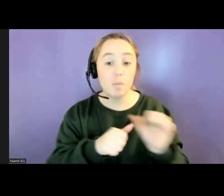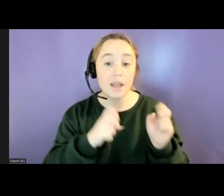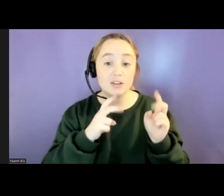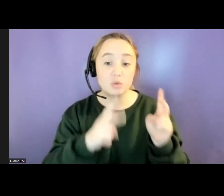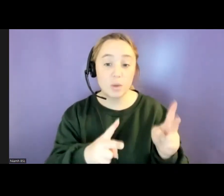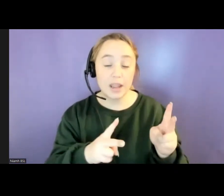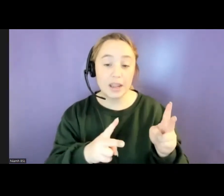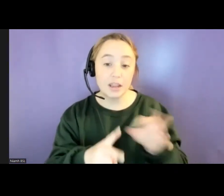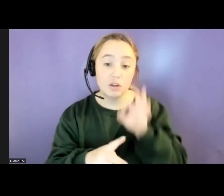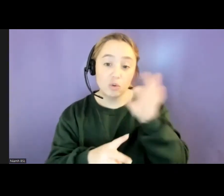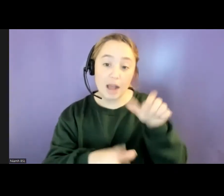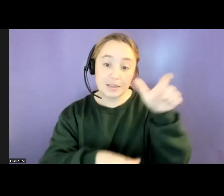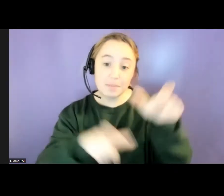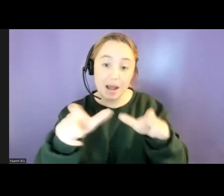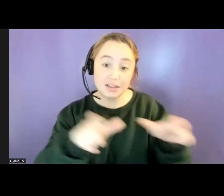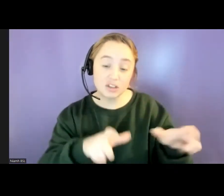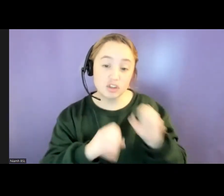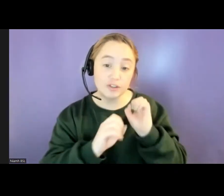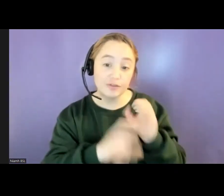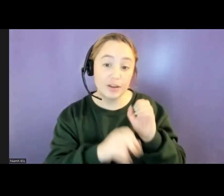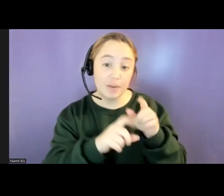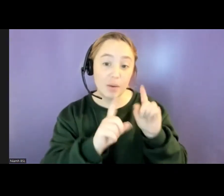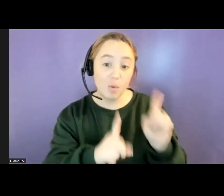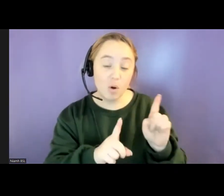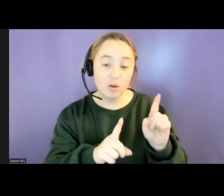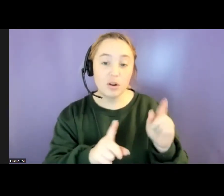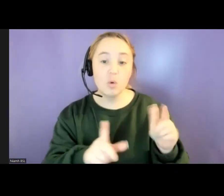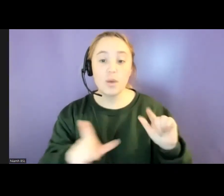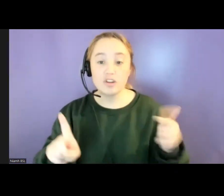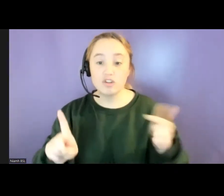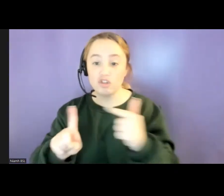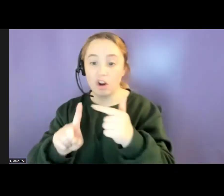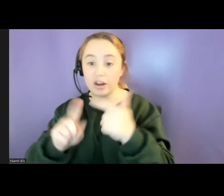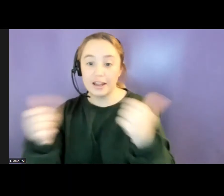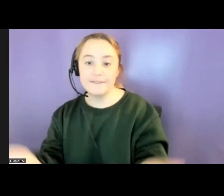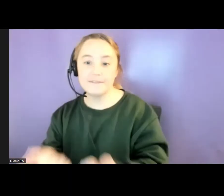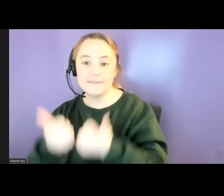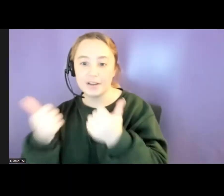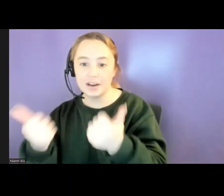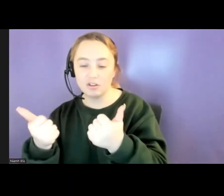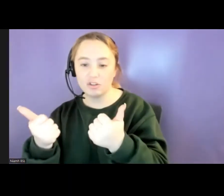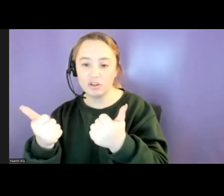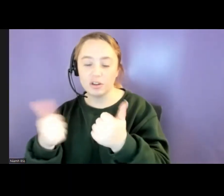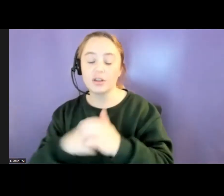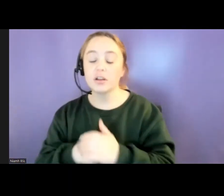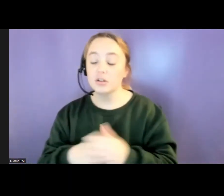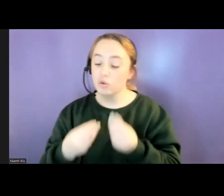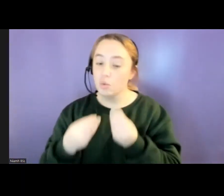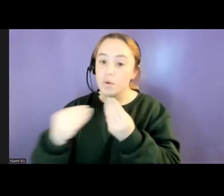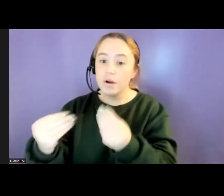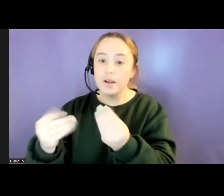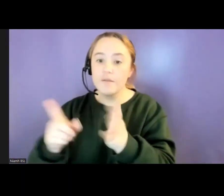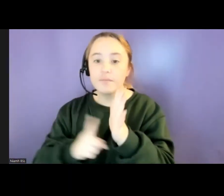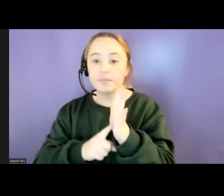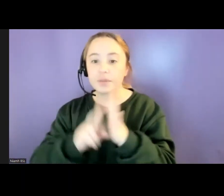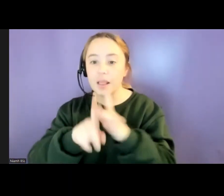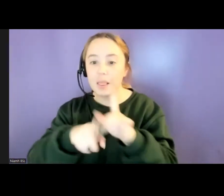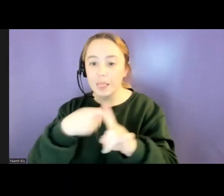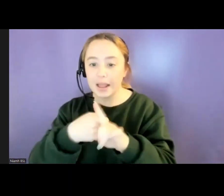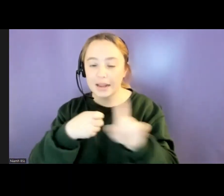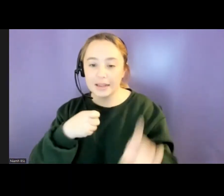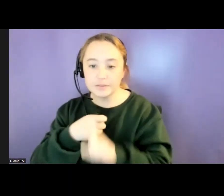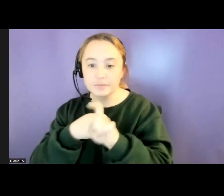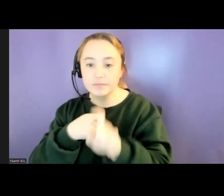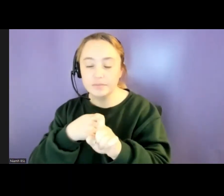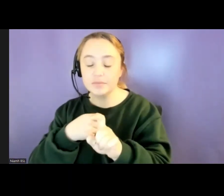our passengers is once they've been through the entire journey. So they are provided with the link to fill in the surveys once they've